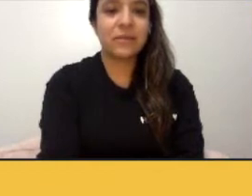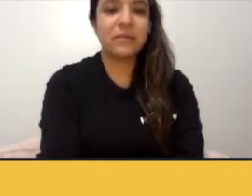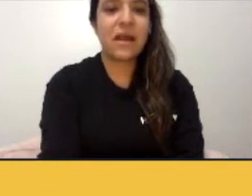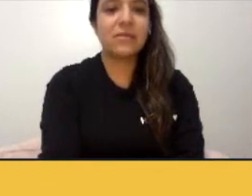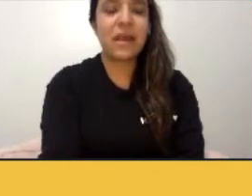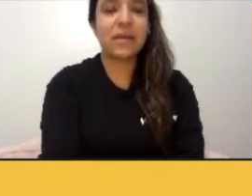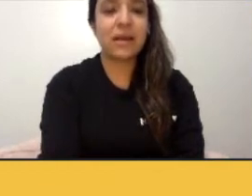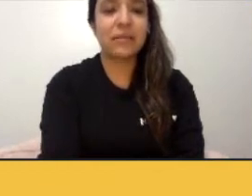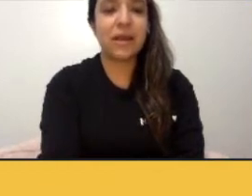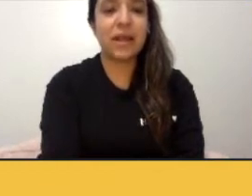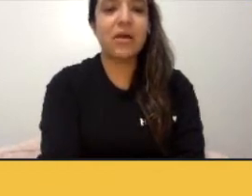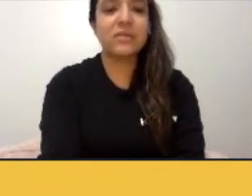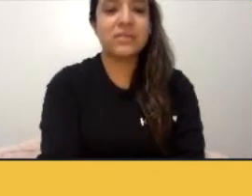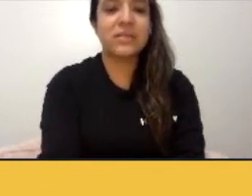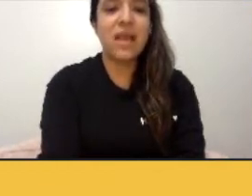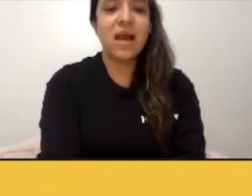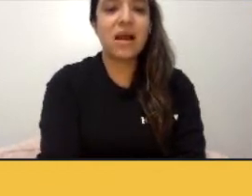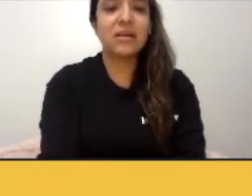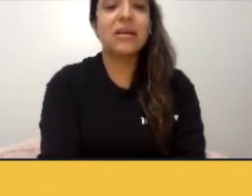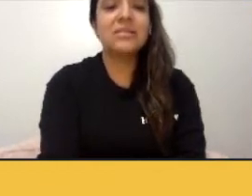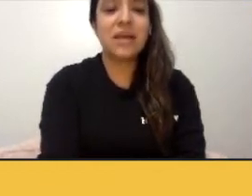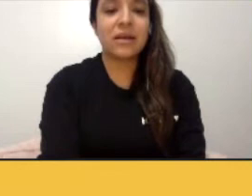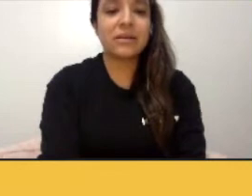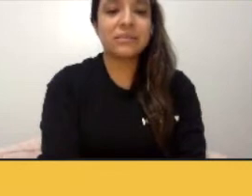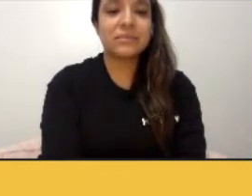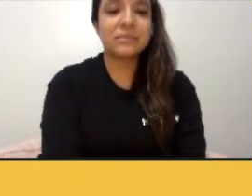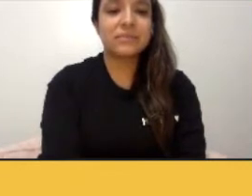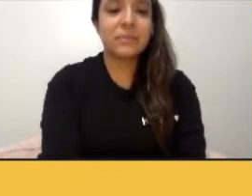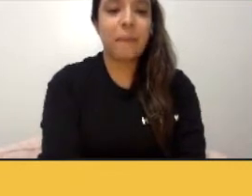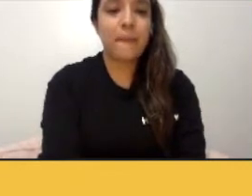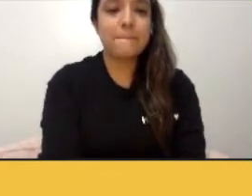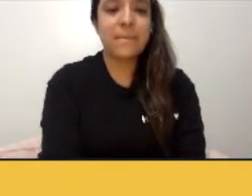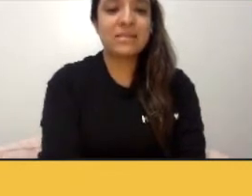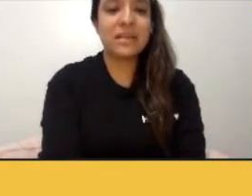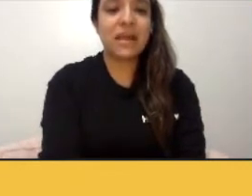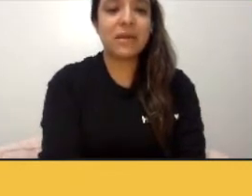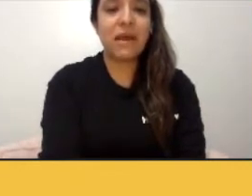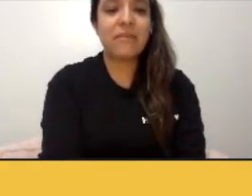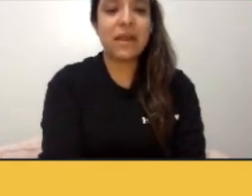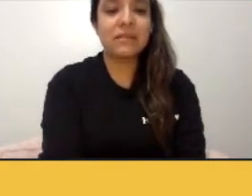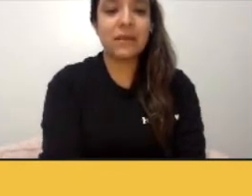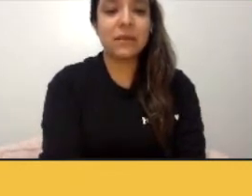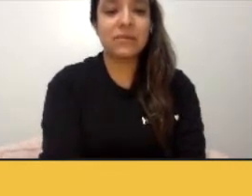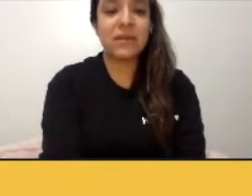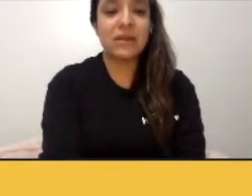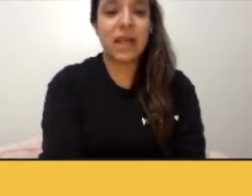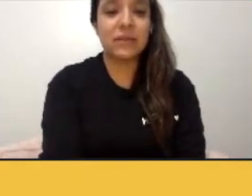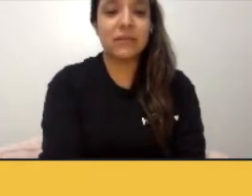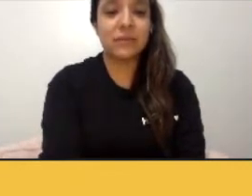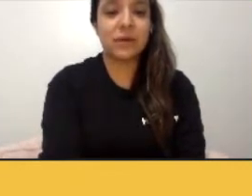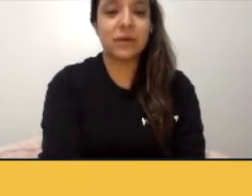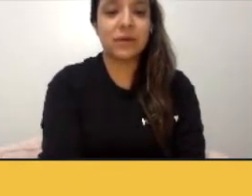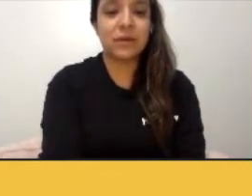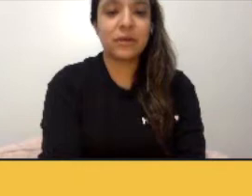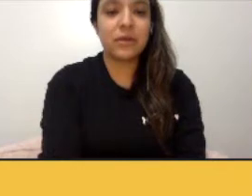Box school sound. Tap it out, get ready, go. Unk, sunk. I see a digraph and I see my glue sign at the end of